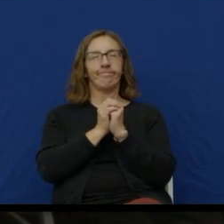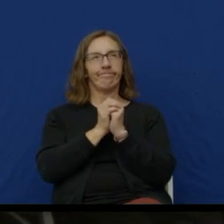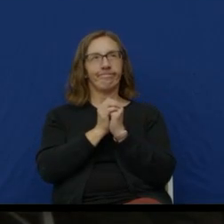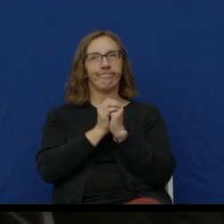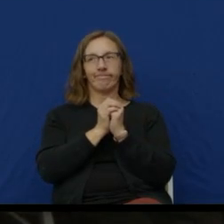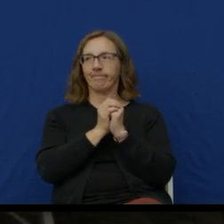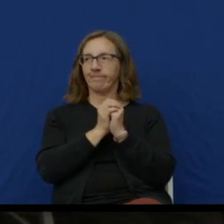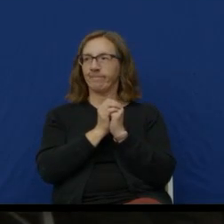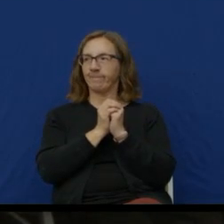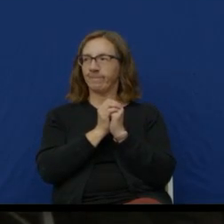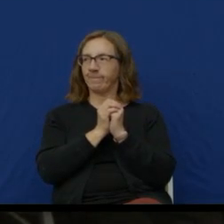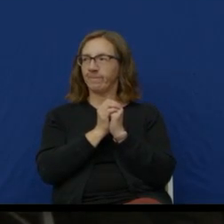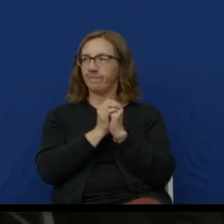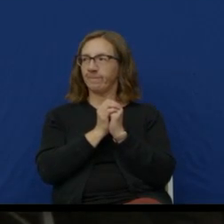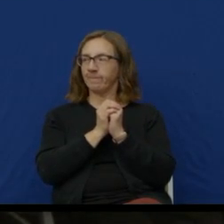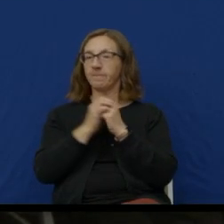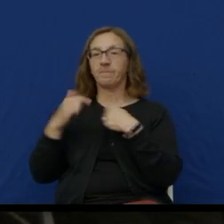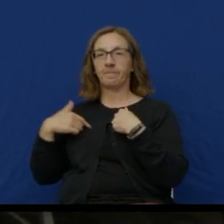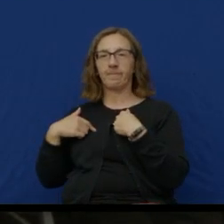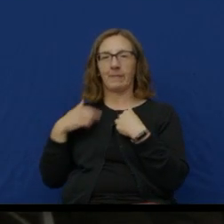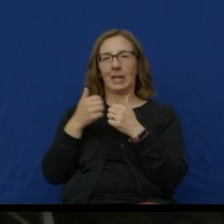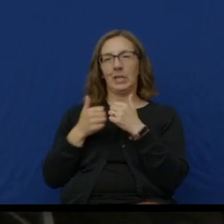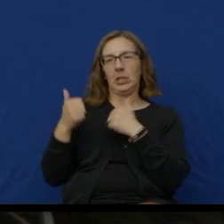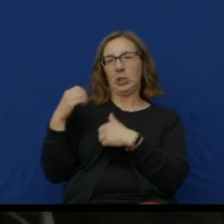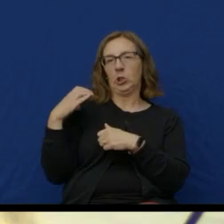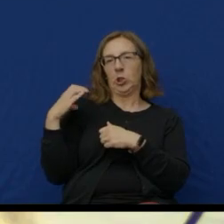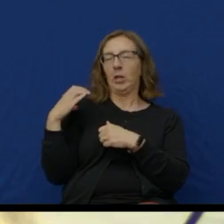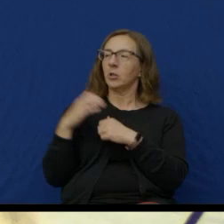You know, I think this is really an important